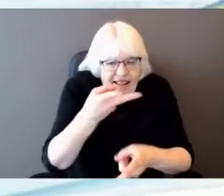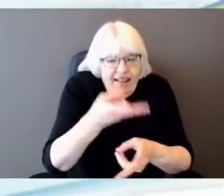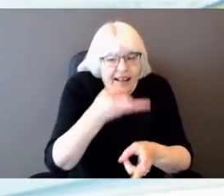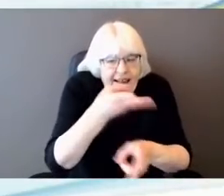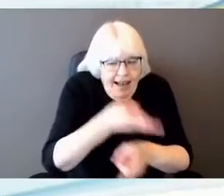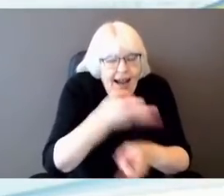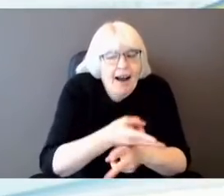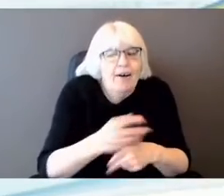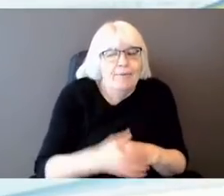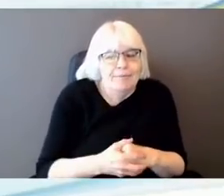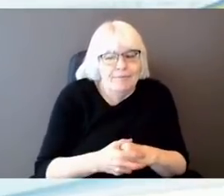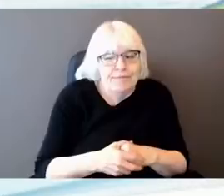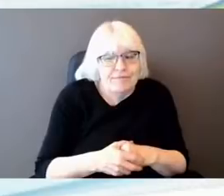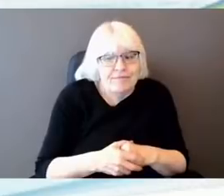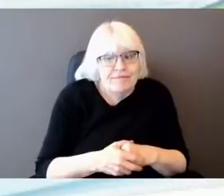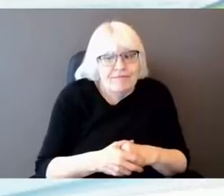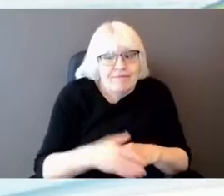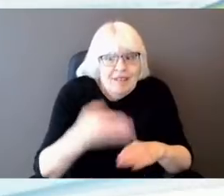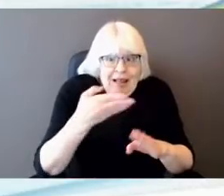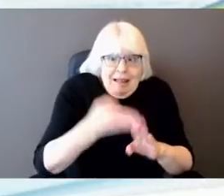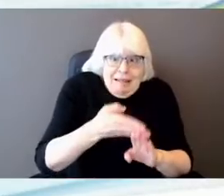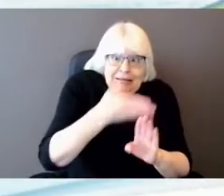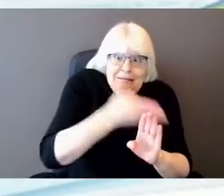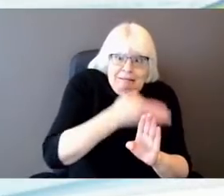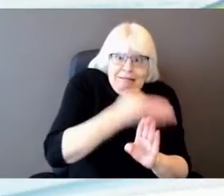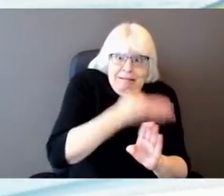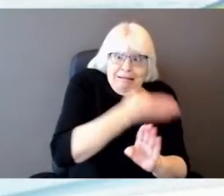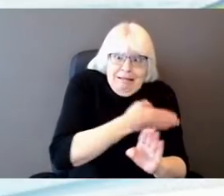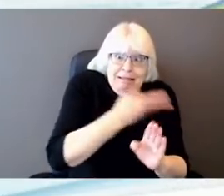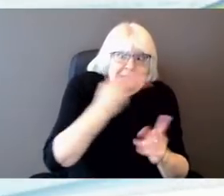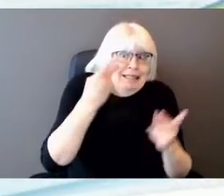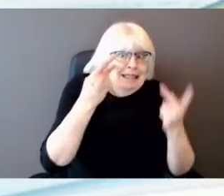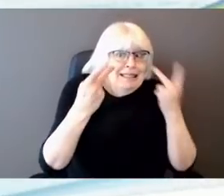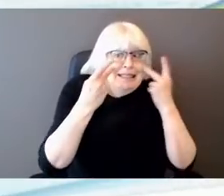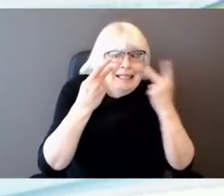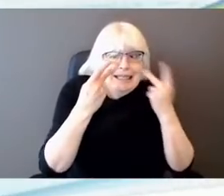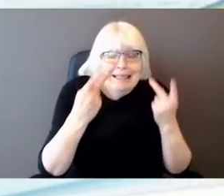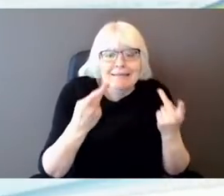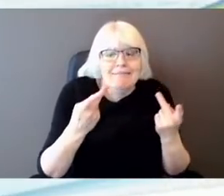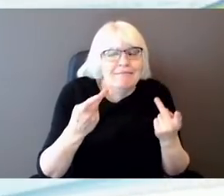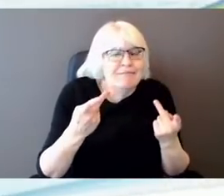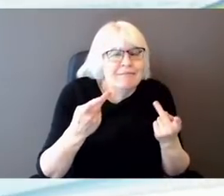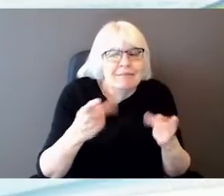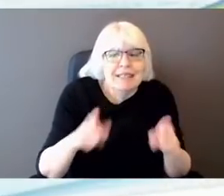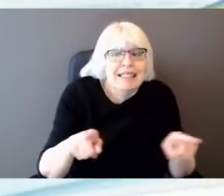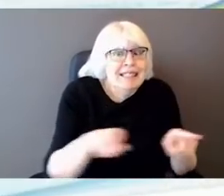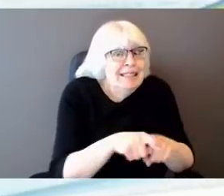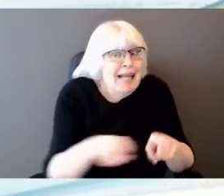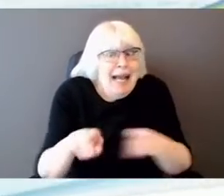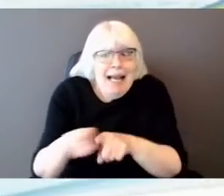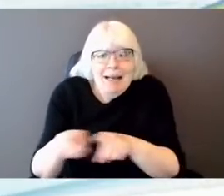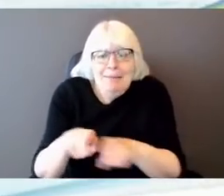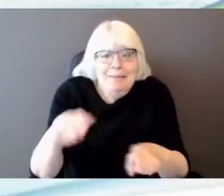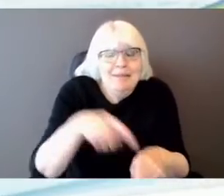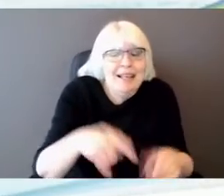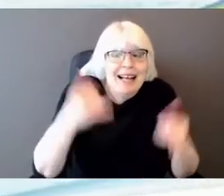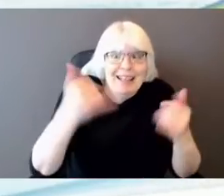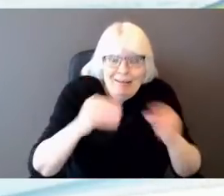seeing fewer outbreaks in these institutional settings. In the second last week of January, we reported